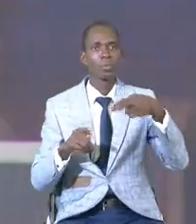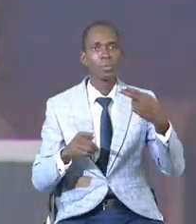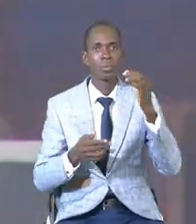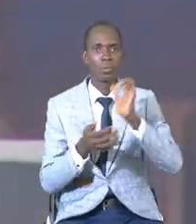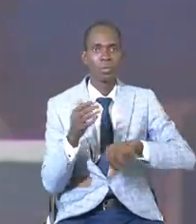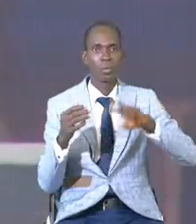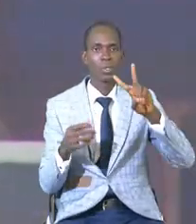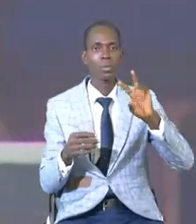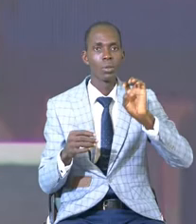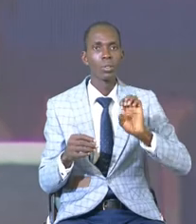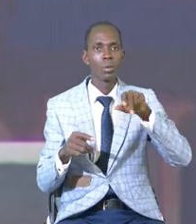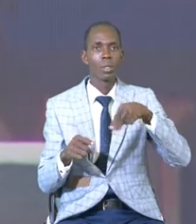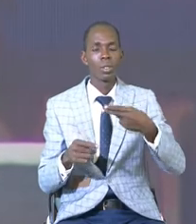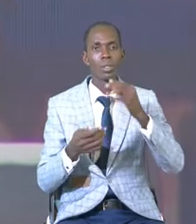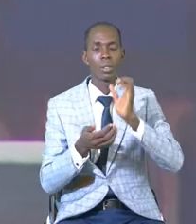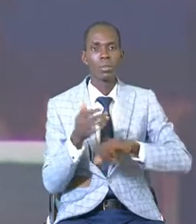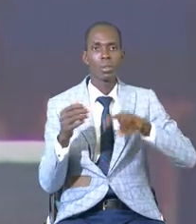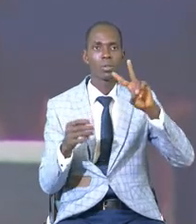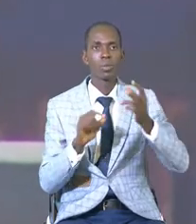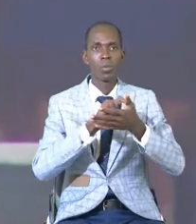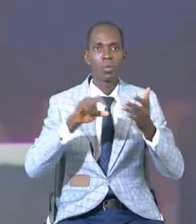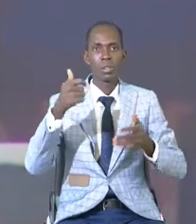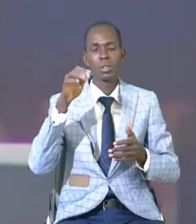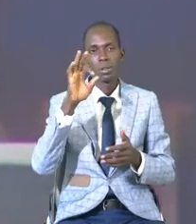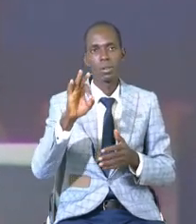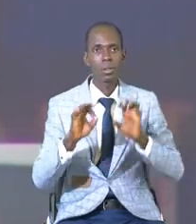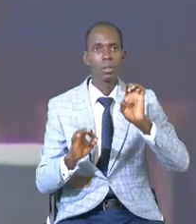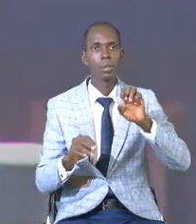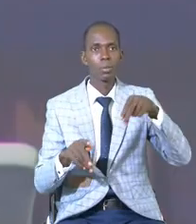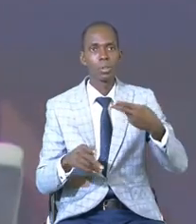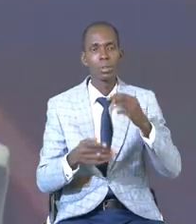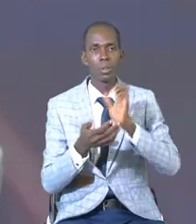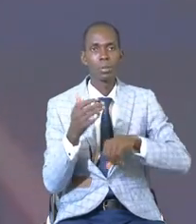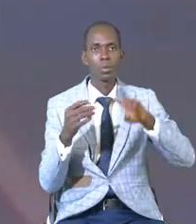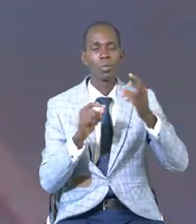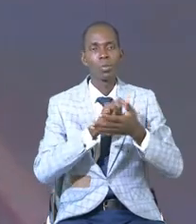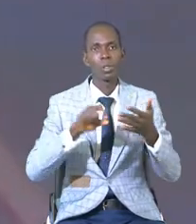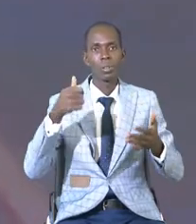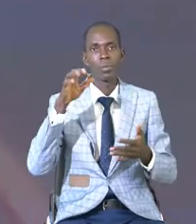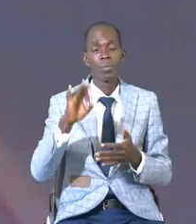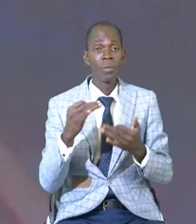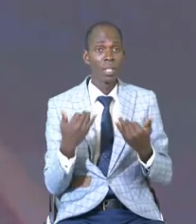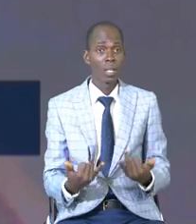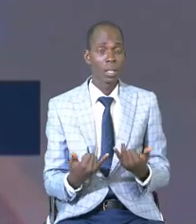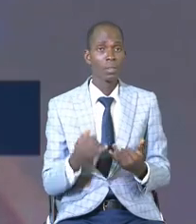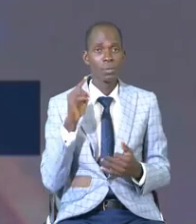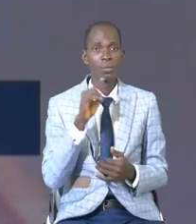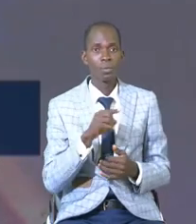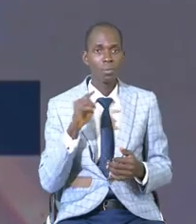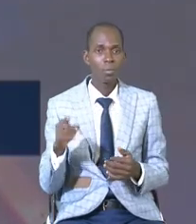looking at verse 19. Ephesians chapter 2, verse 19. Now, therefore, ye are no more